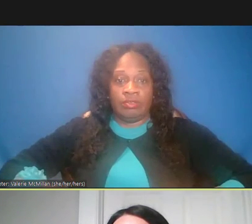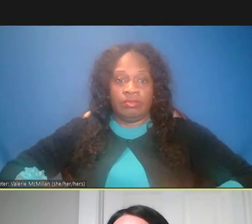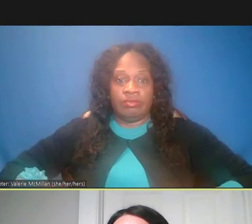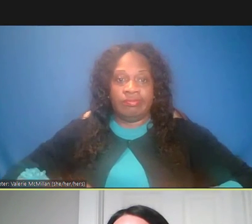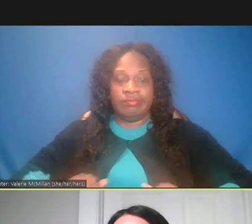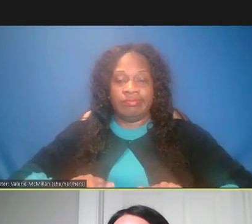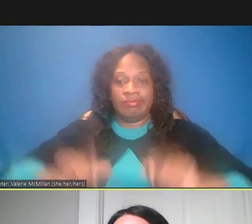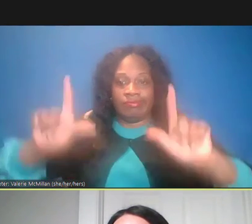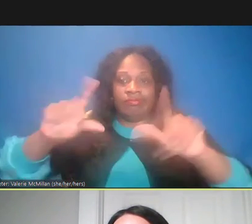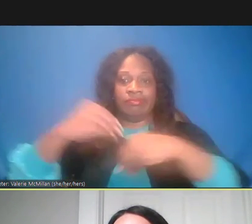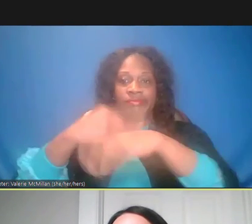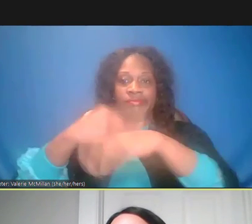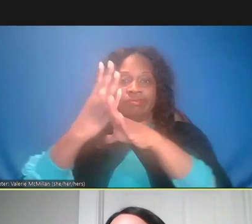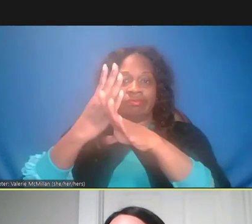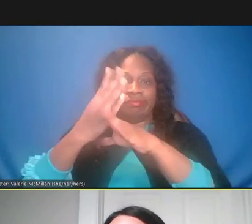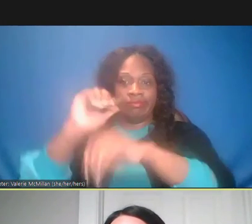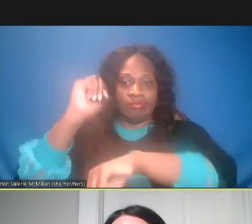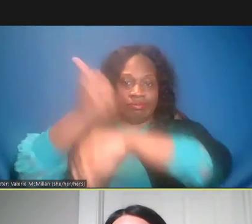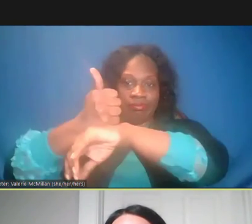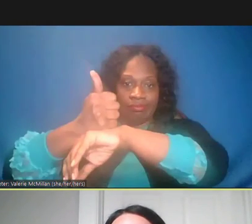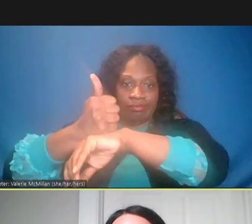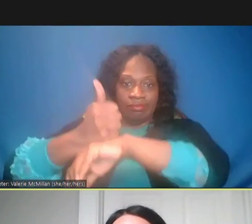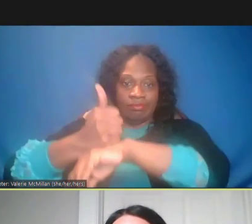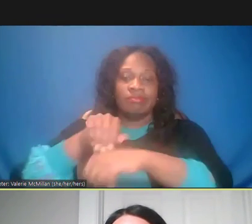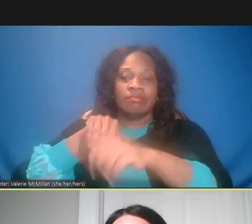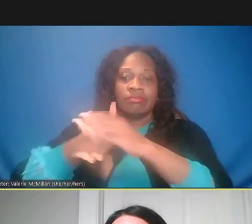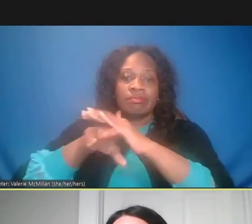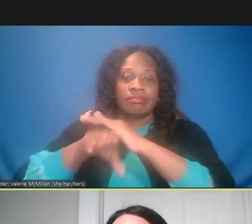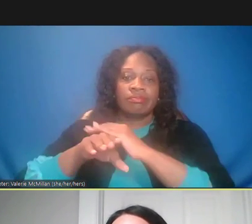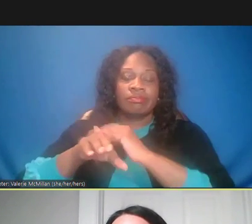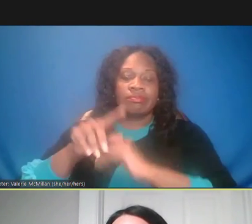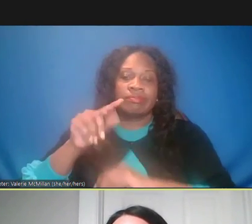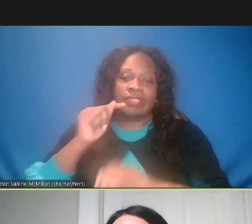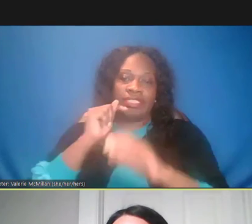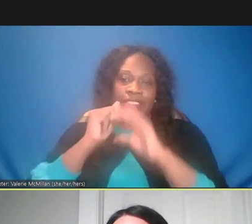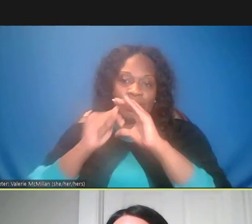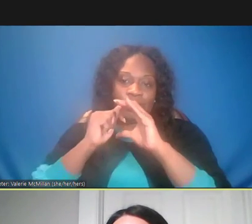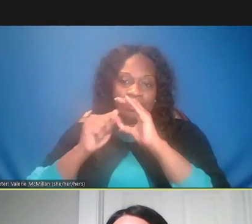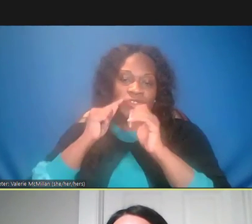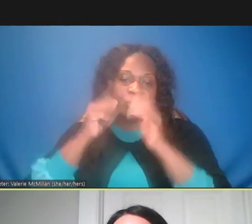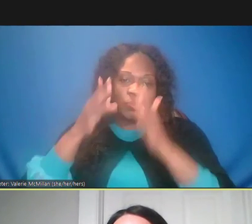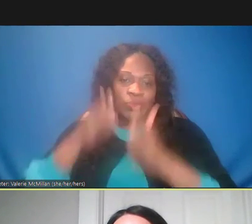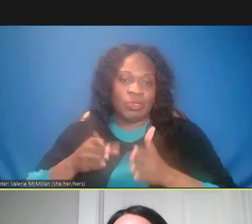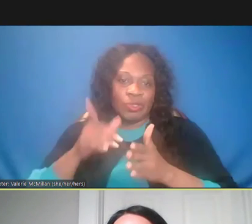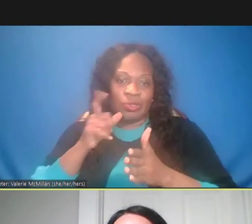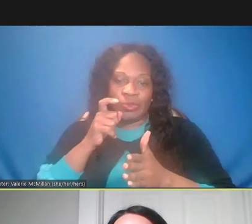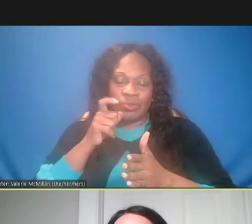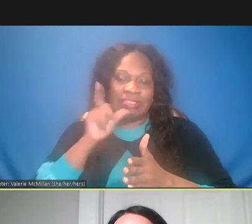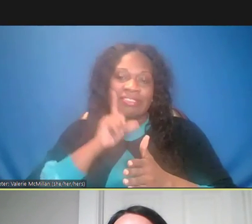video phone. That is accessible telecommunications for a person who is deaf.